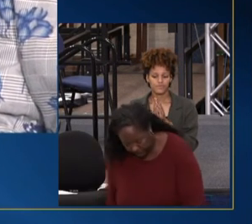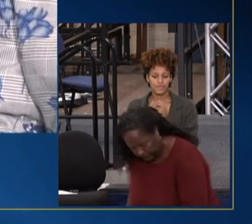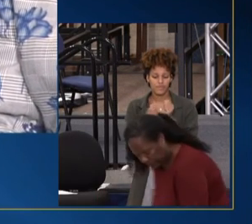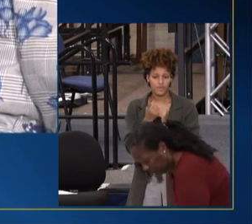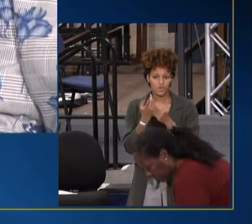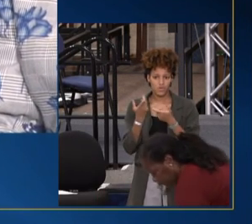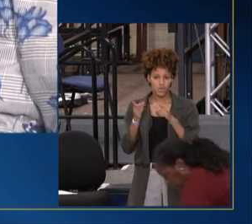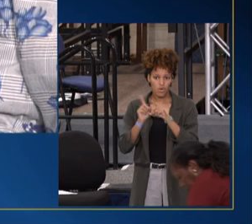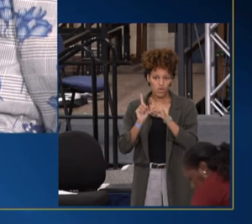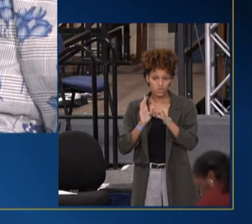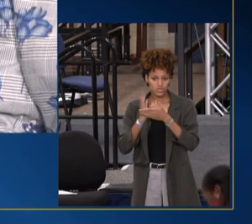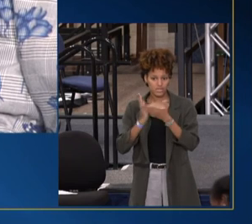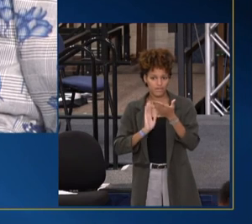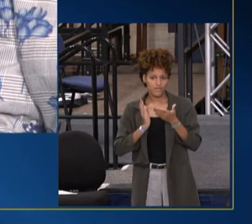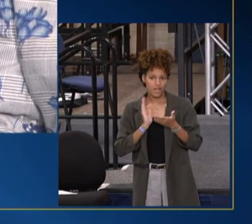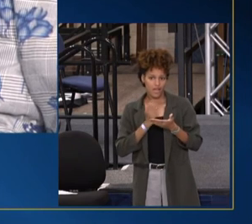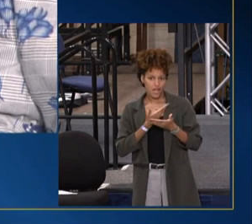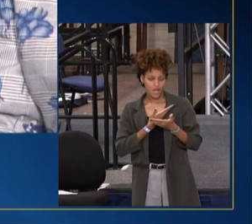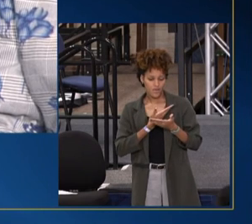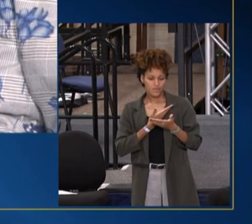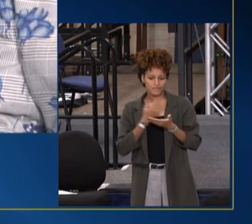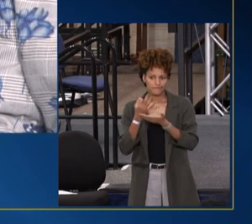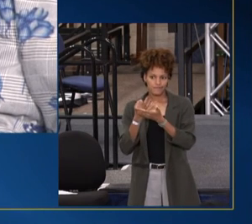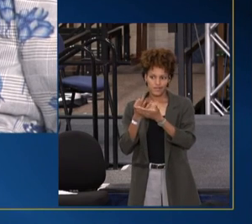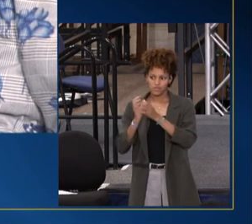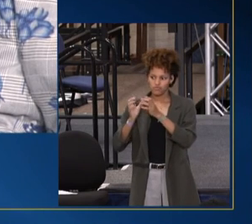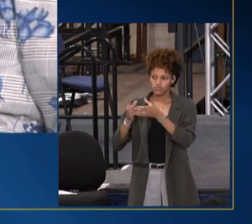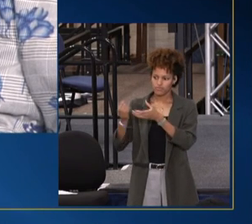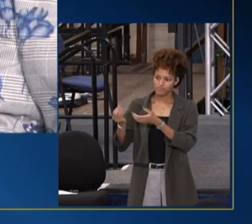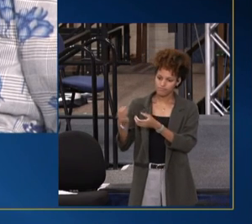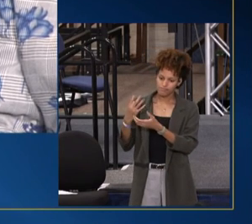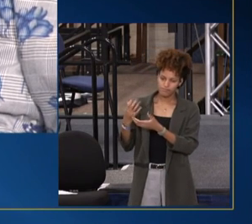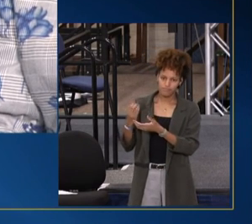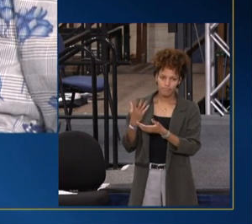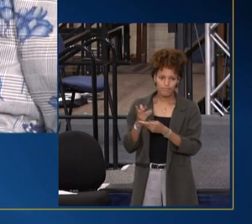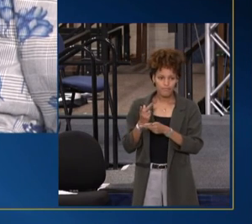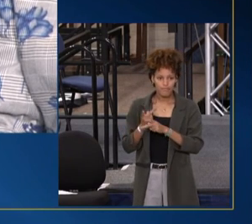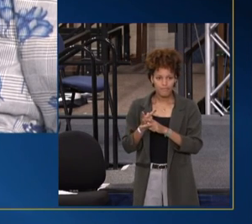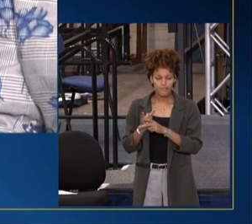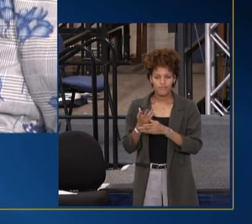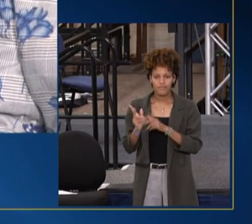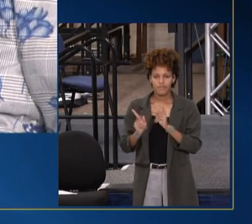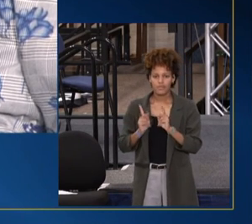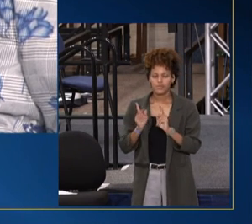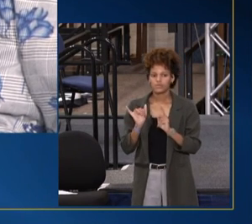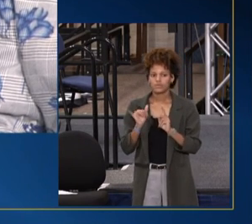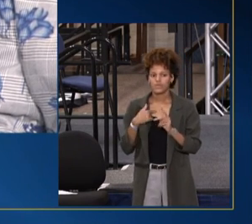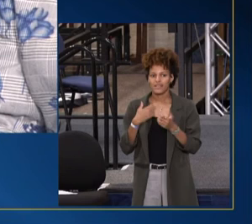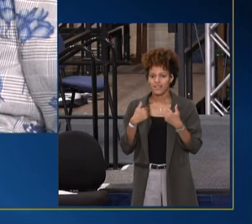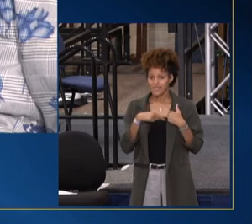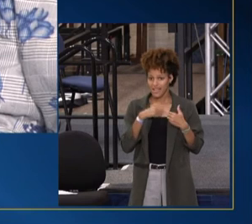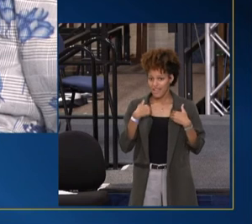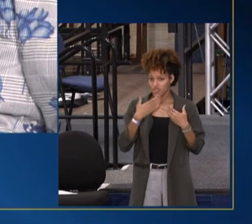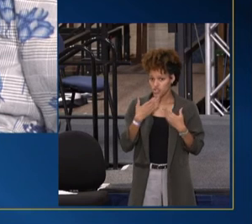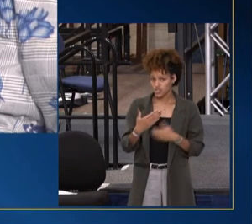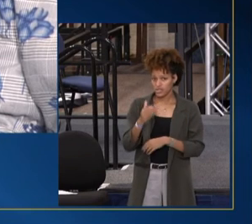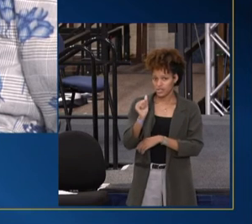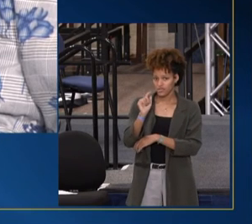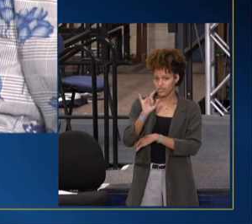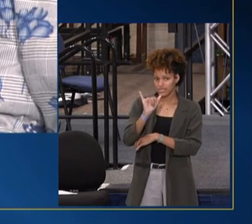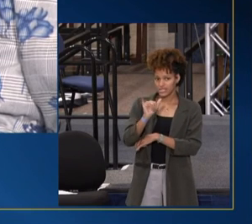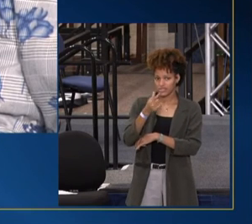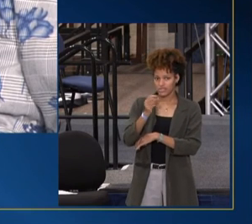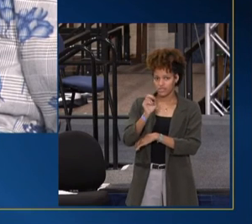including some of our funding folks, but we had have a really good Attorney General that stepped up